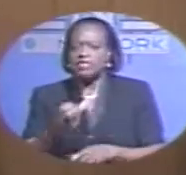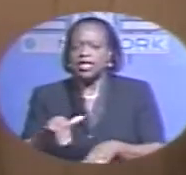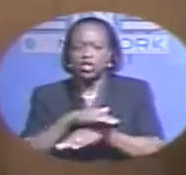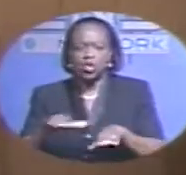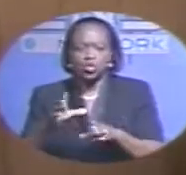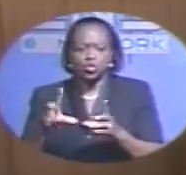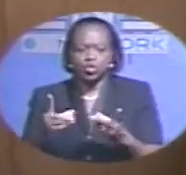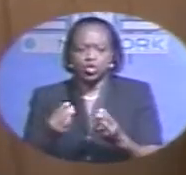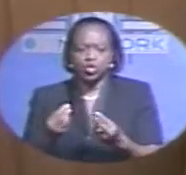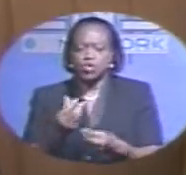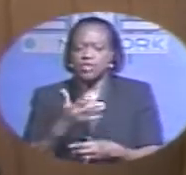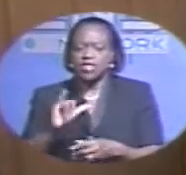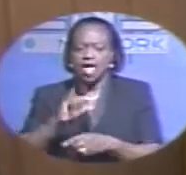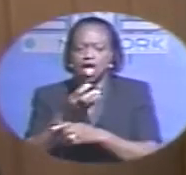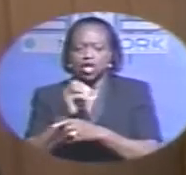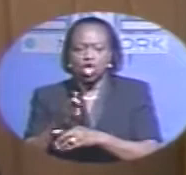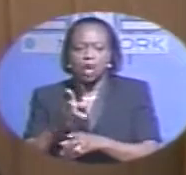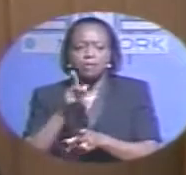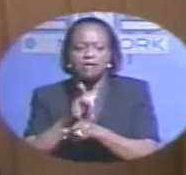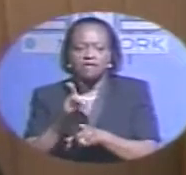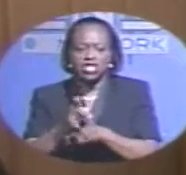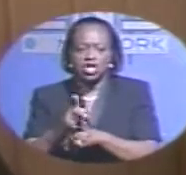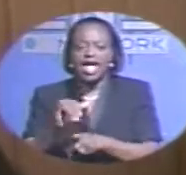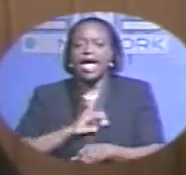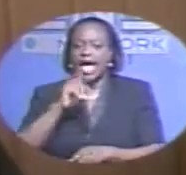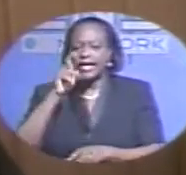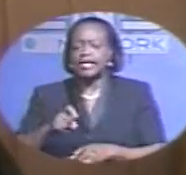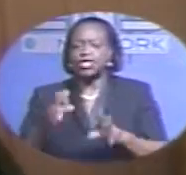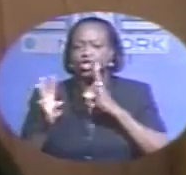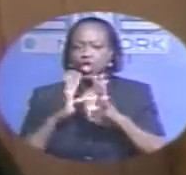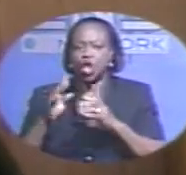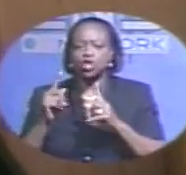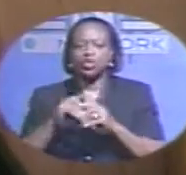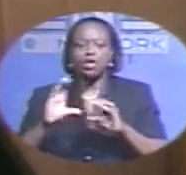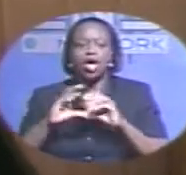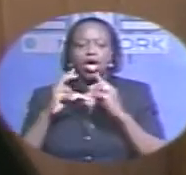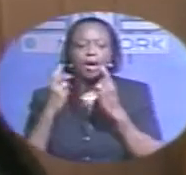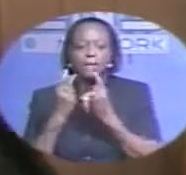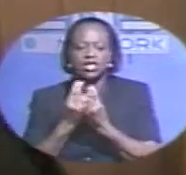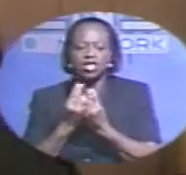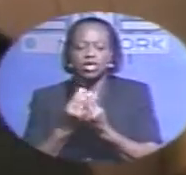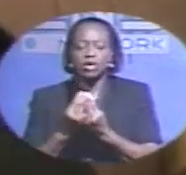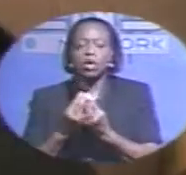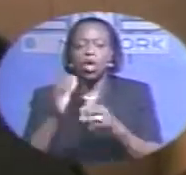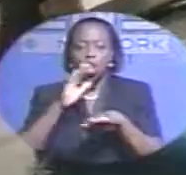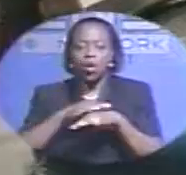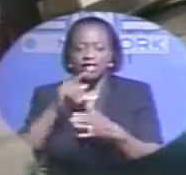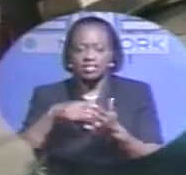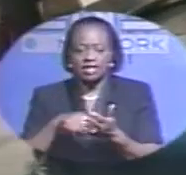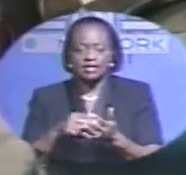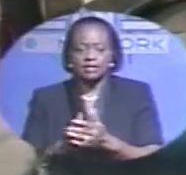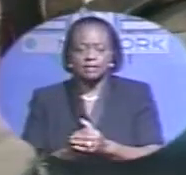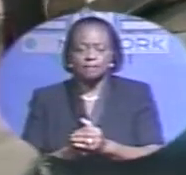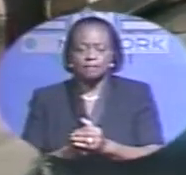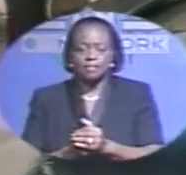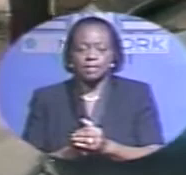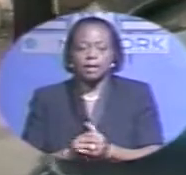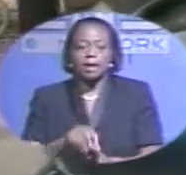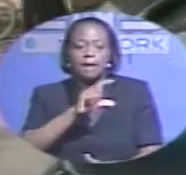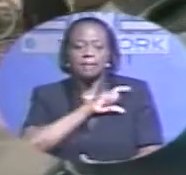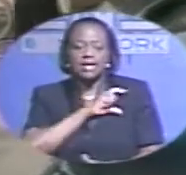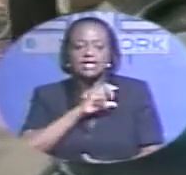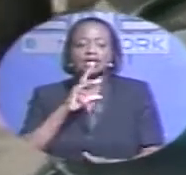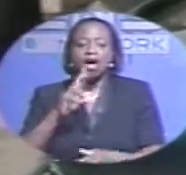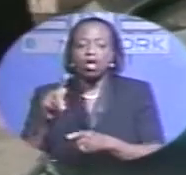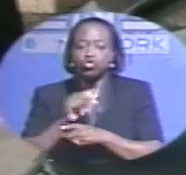unprofessionally. I really need to speak to the commissioner on this. I would really have to have a meeting with the commissioner for this. Well, you know, police officers are